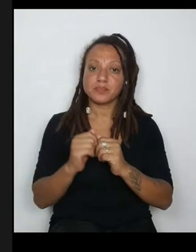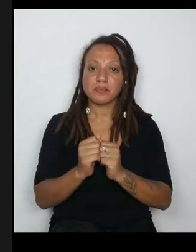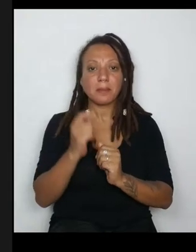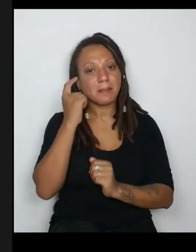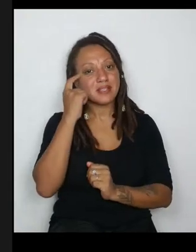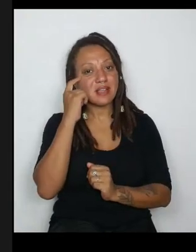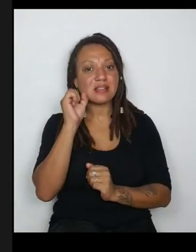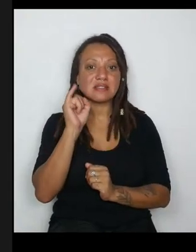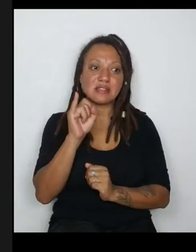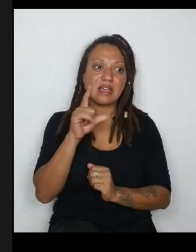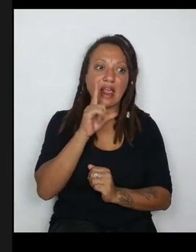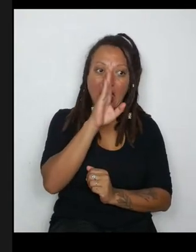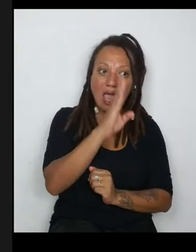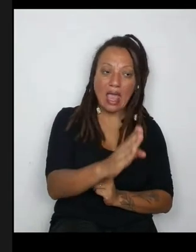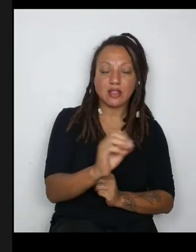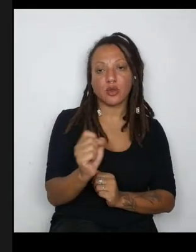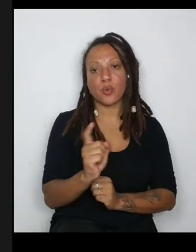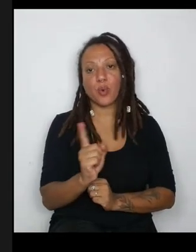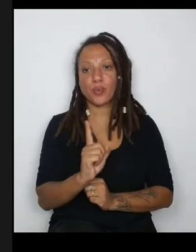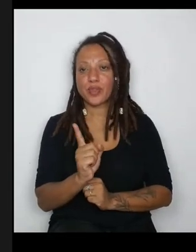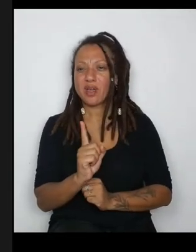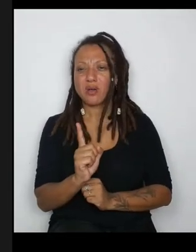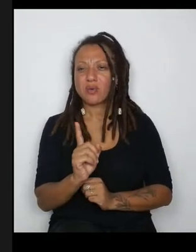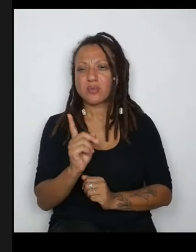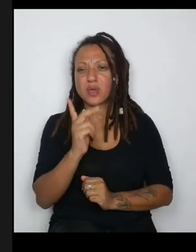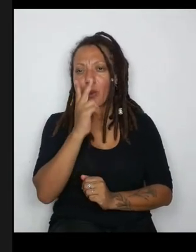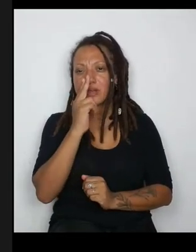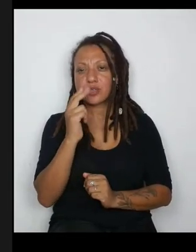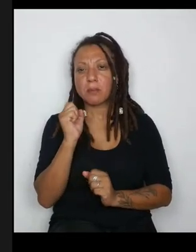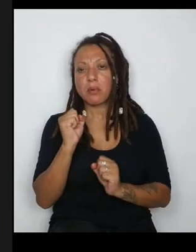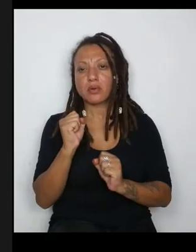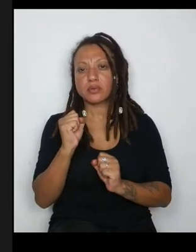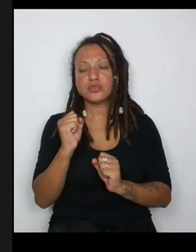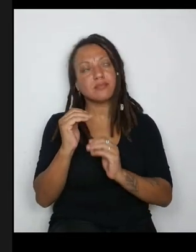want to put in parentheses